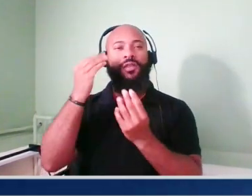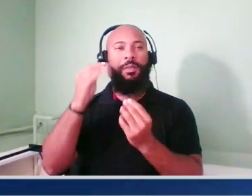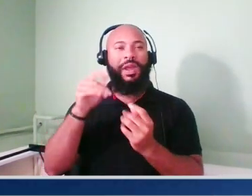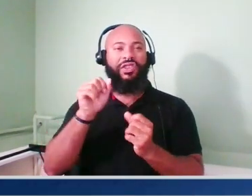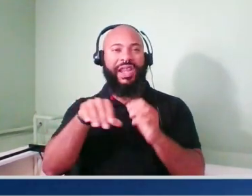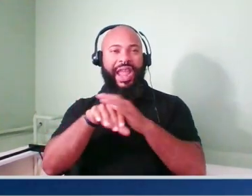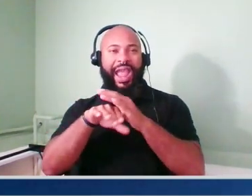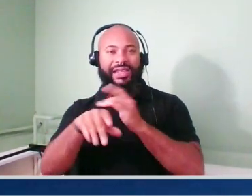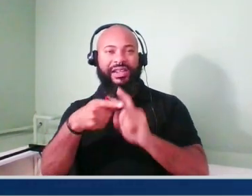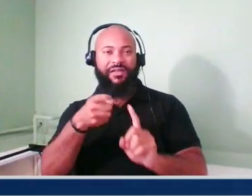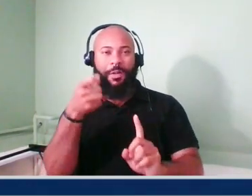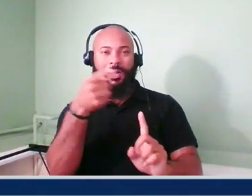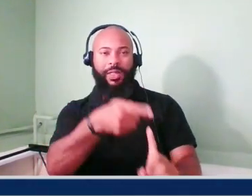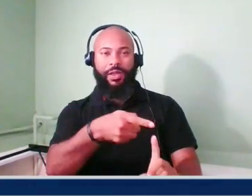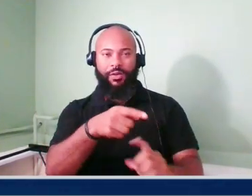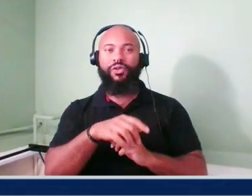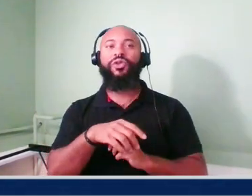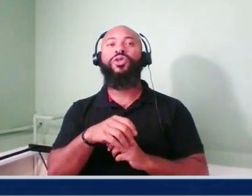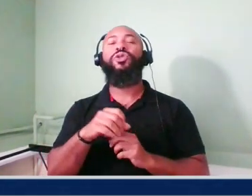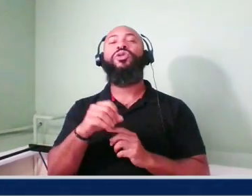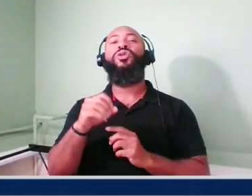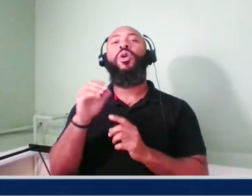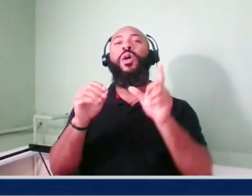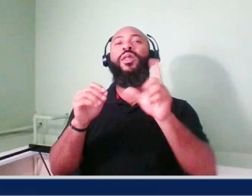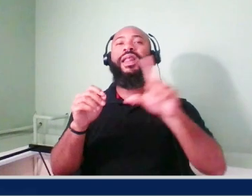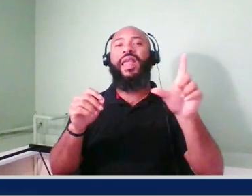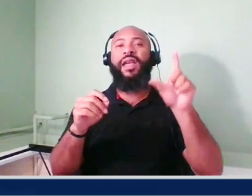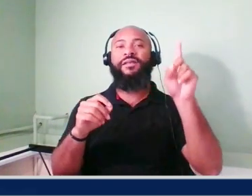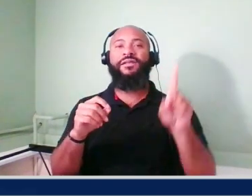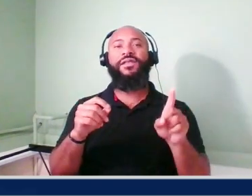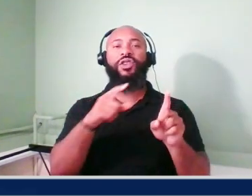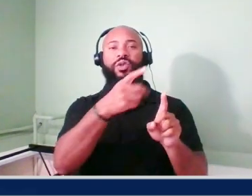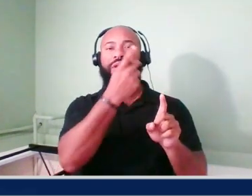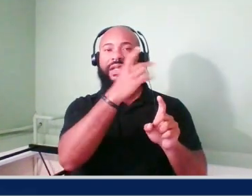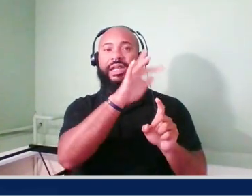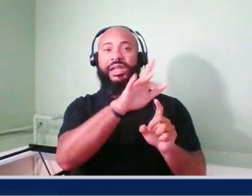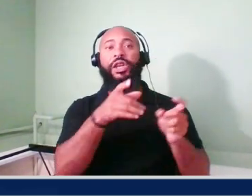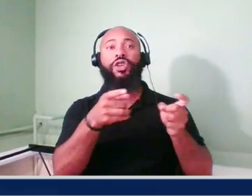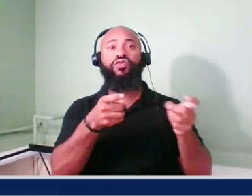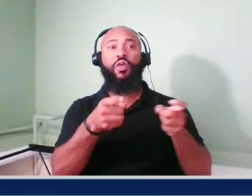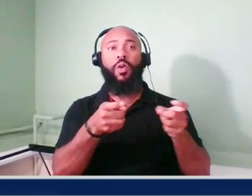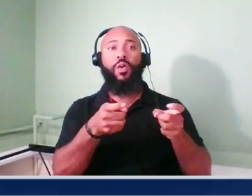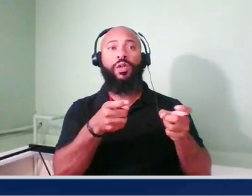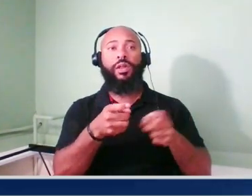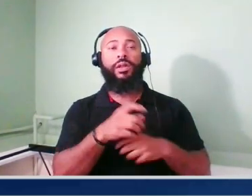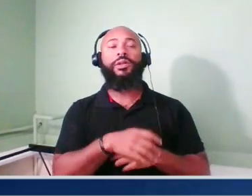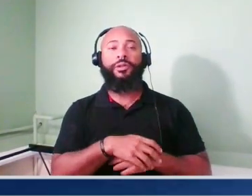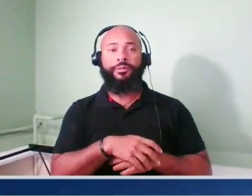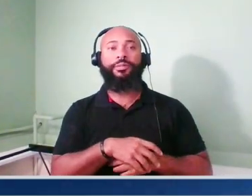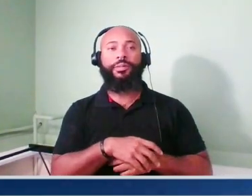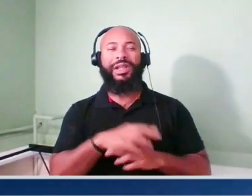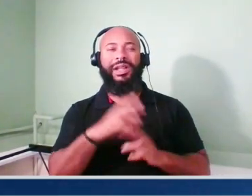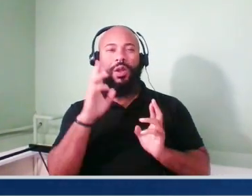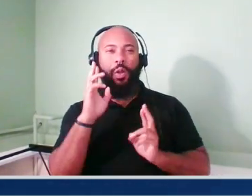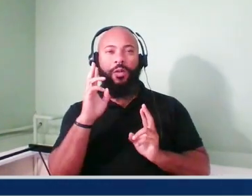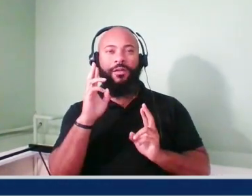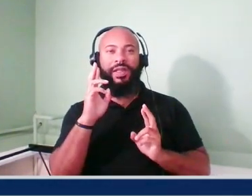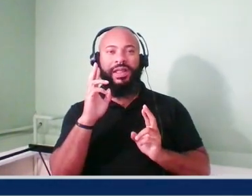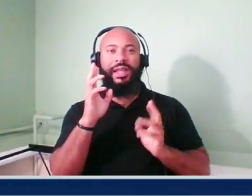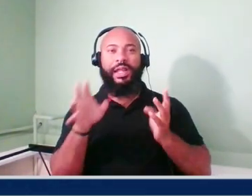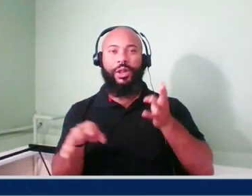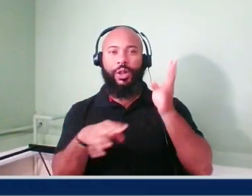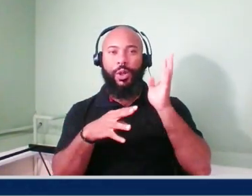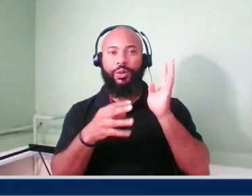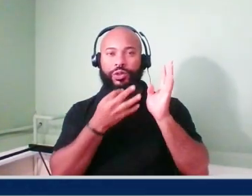right? Perfect. So in the left-hand pane, if you click on all controls, and hopefully it loads soon, which